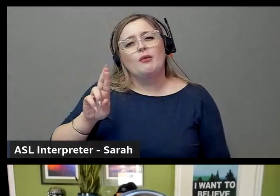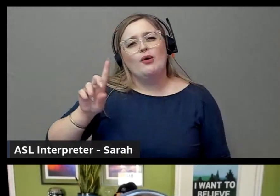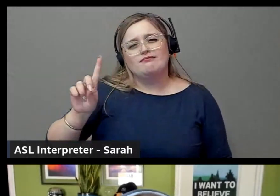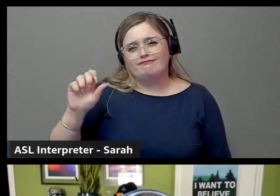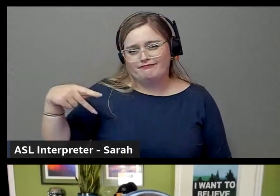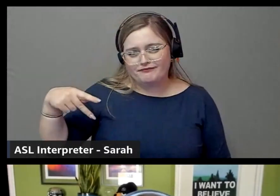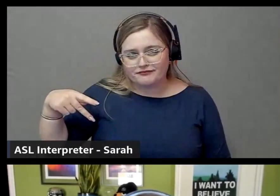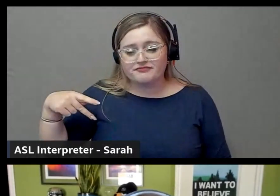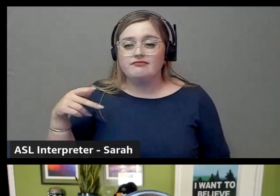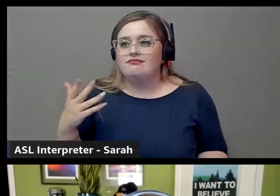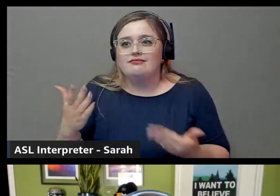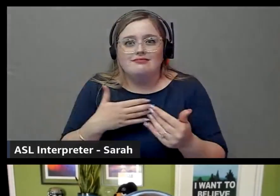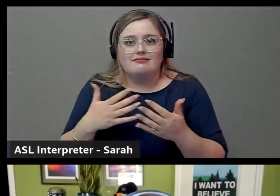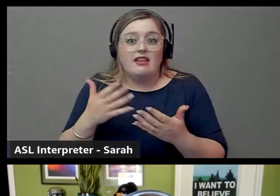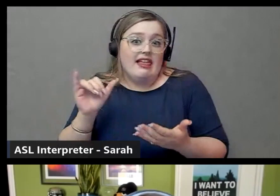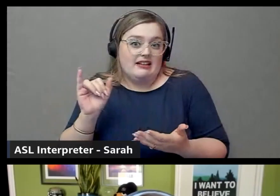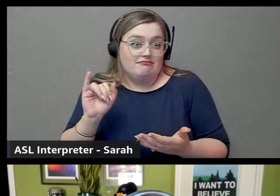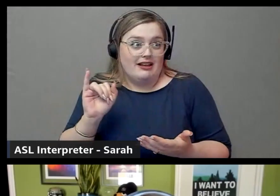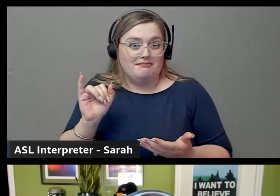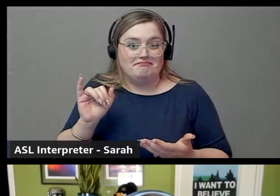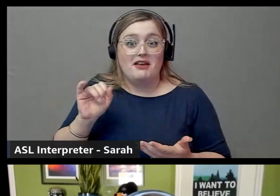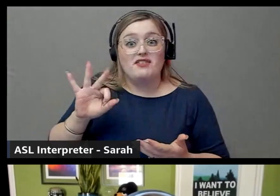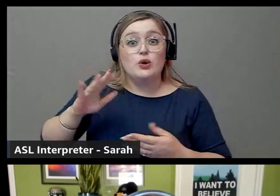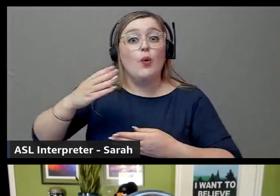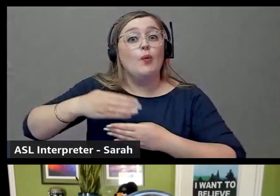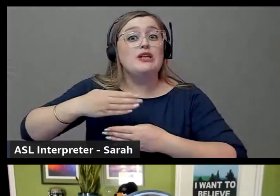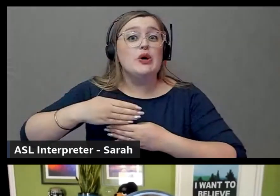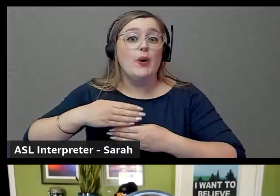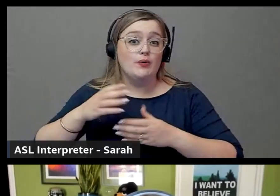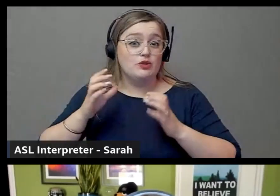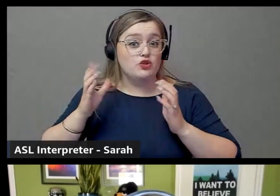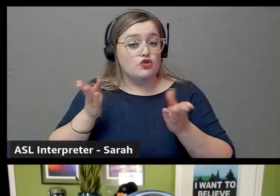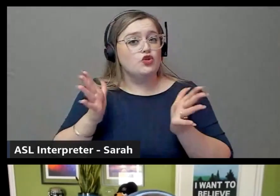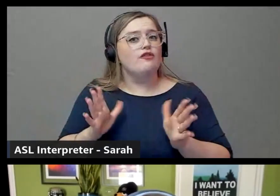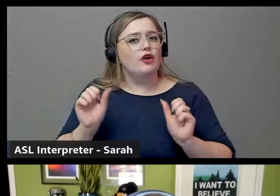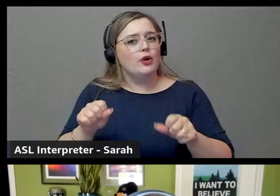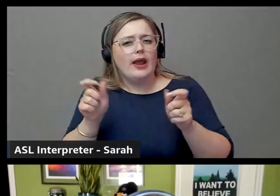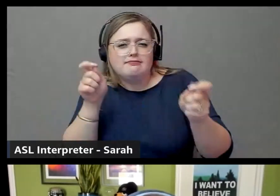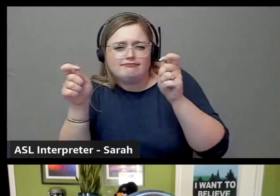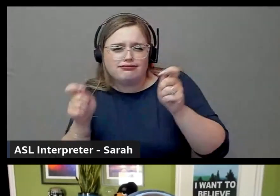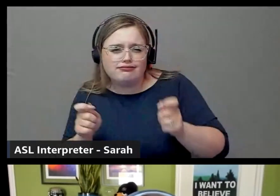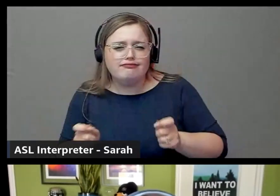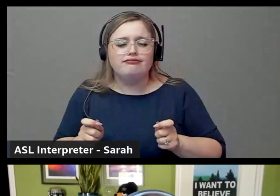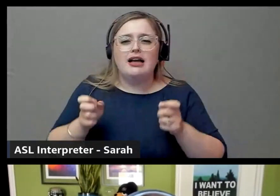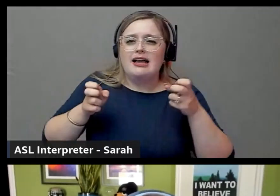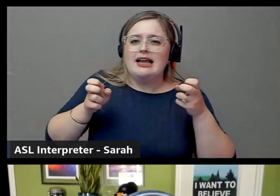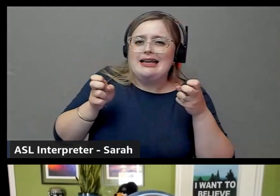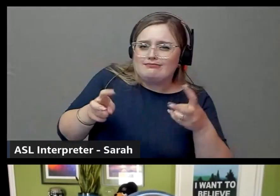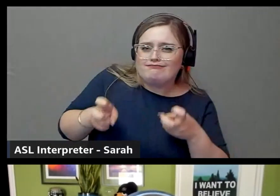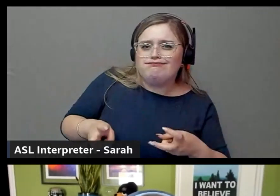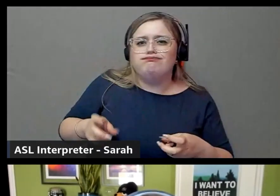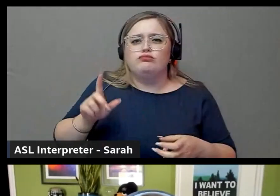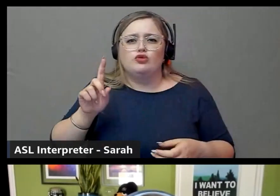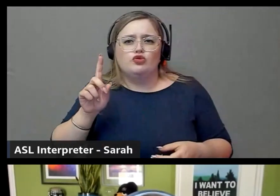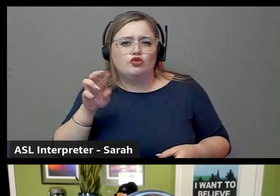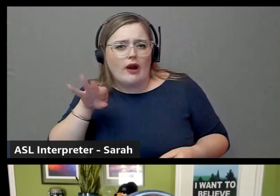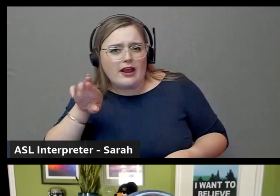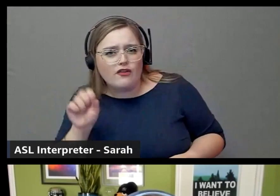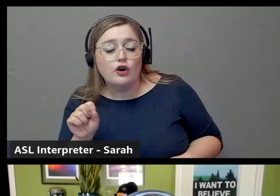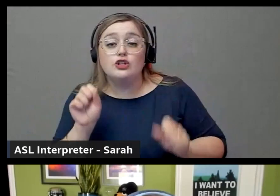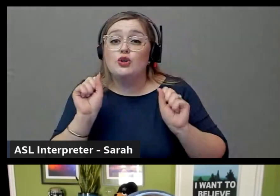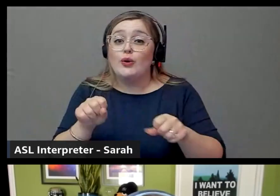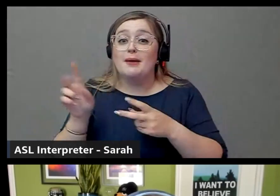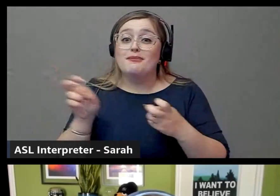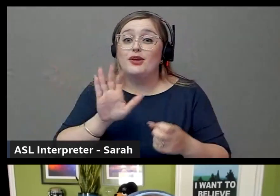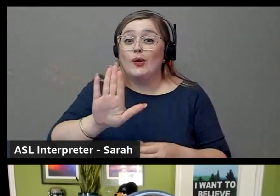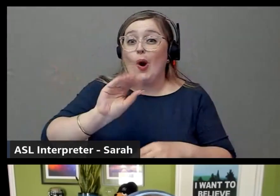Just as if it's like a Windows server, you can customize the operating system. You can install drivers, and that also means you can even bring your own